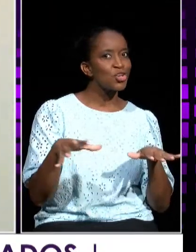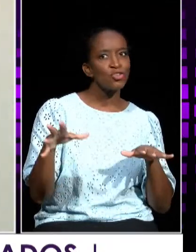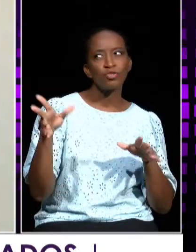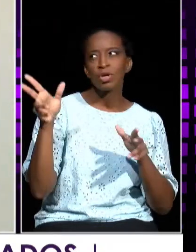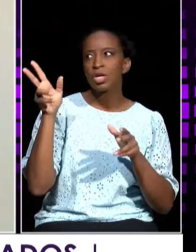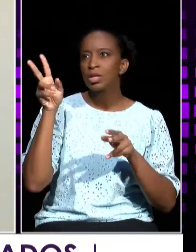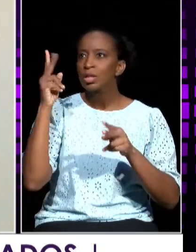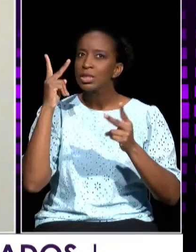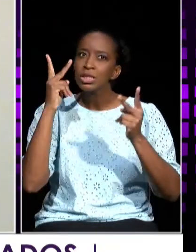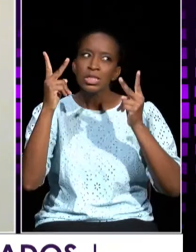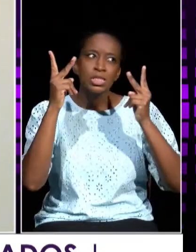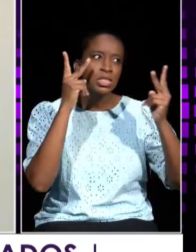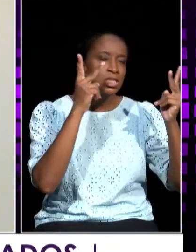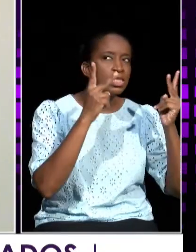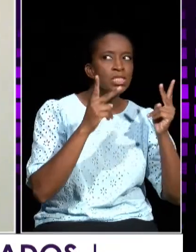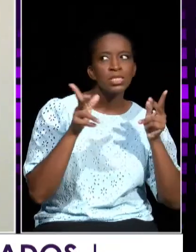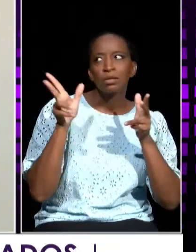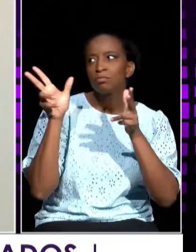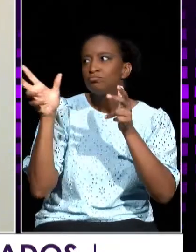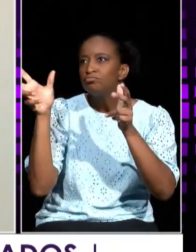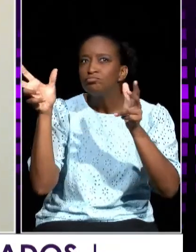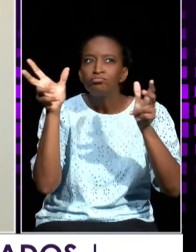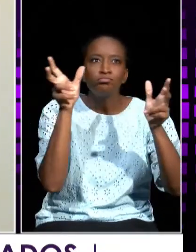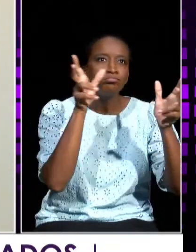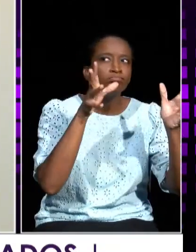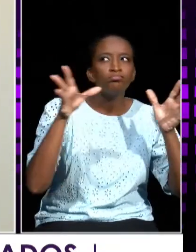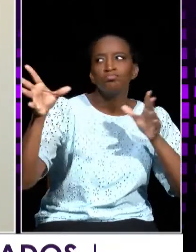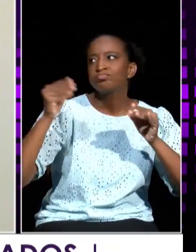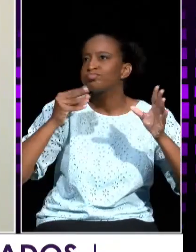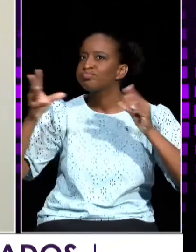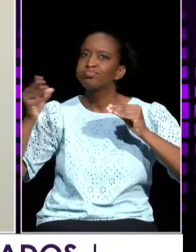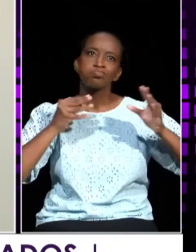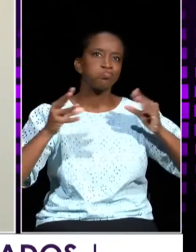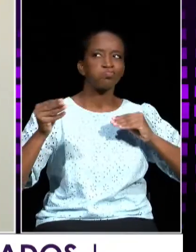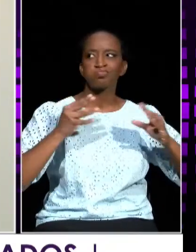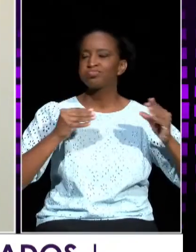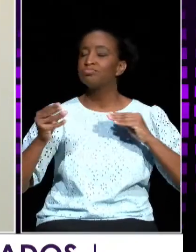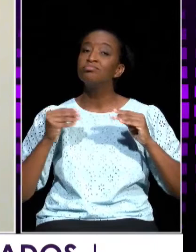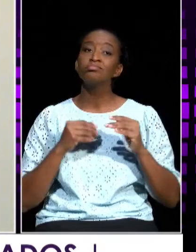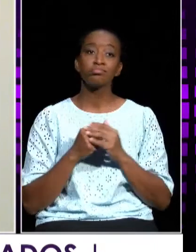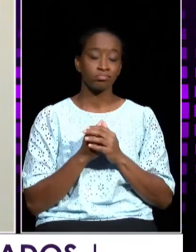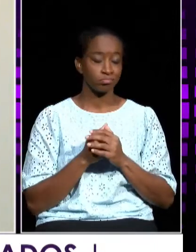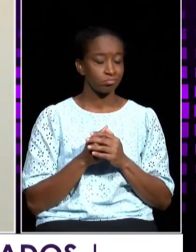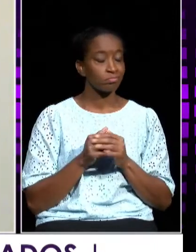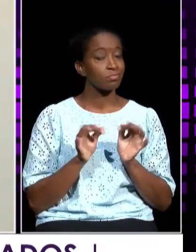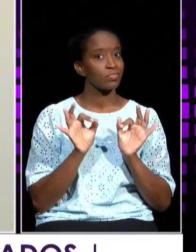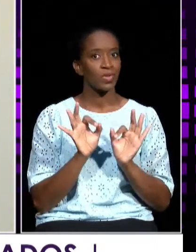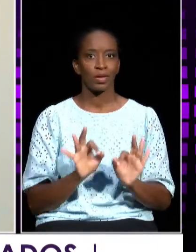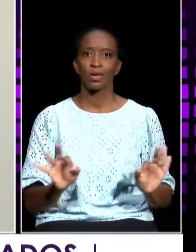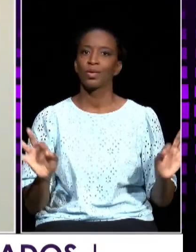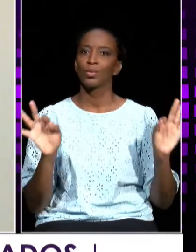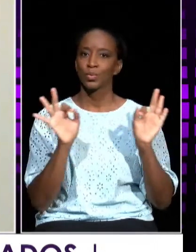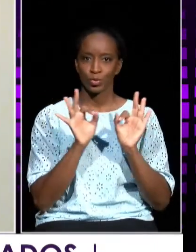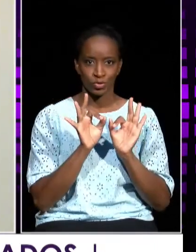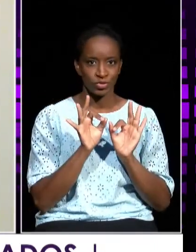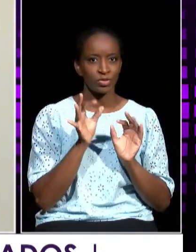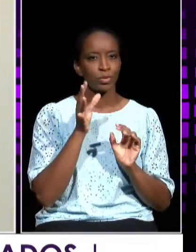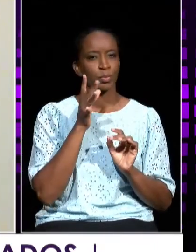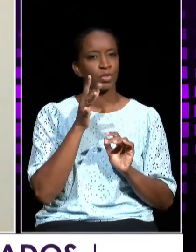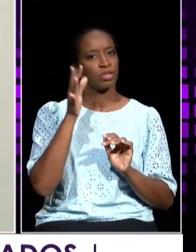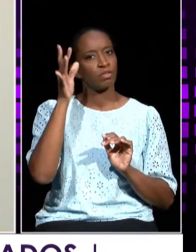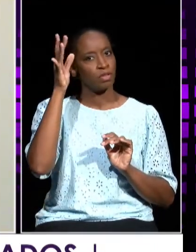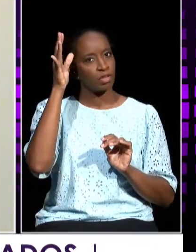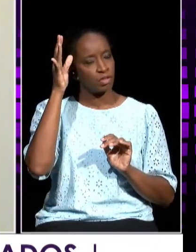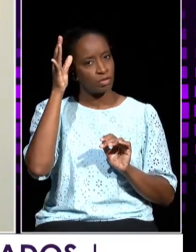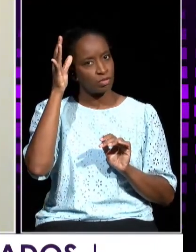age. So at that level, we really want to stress the importance for the parents to get more knowledgeable, because